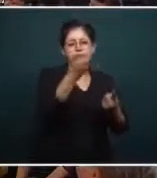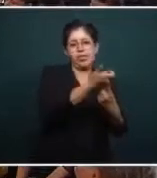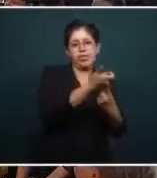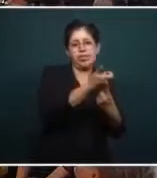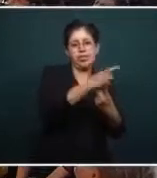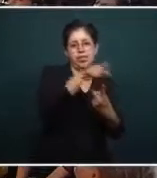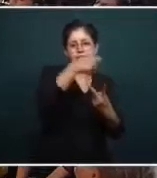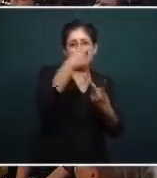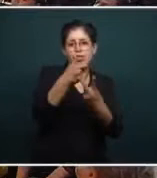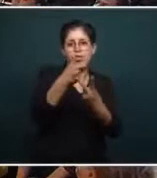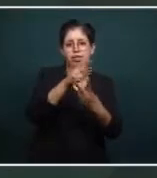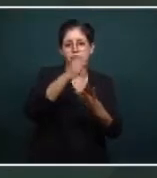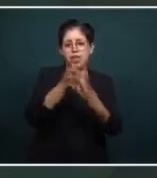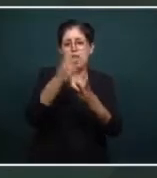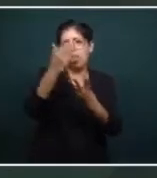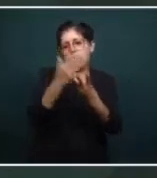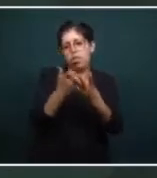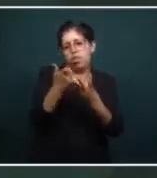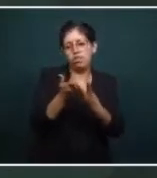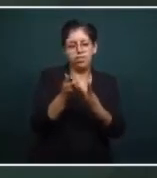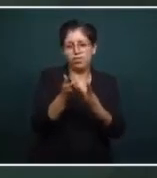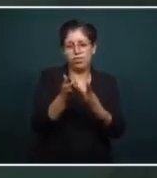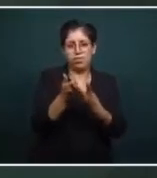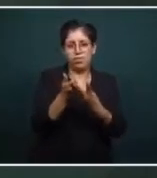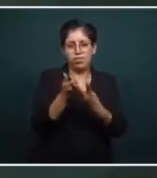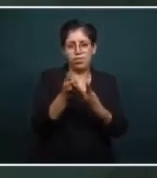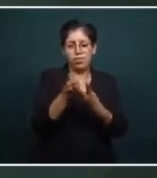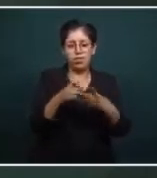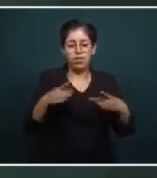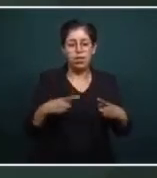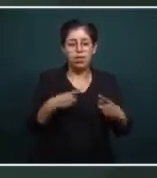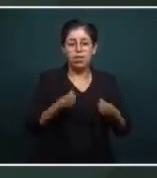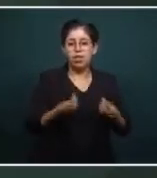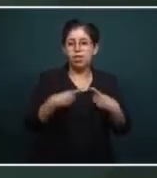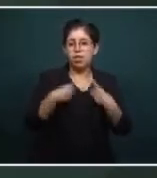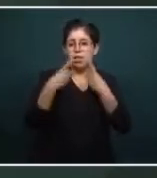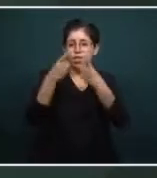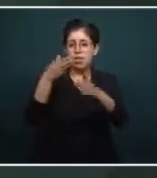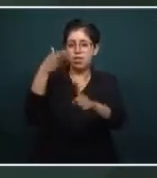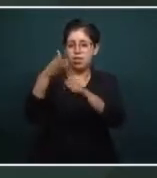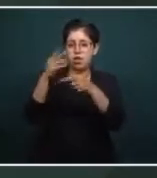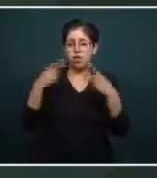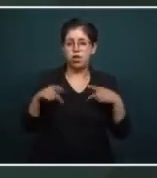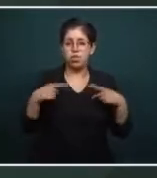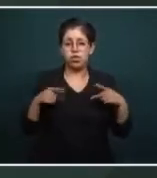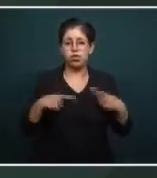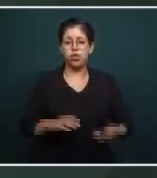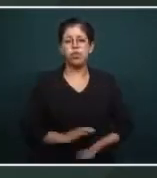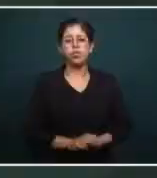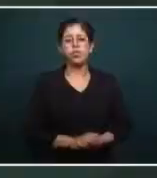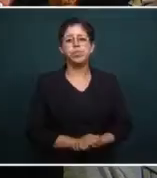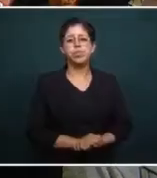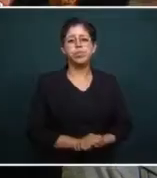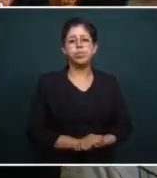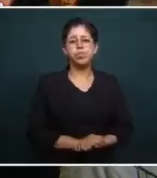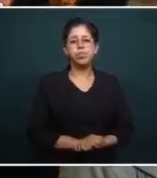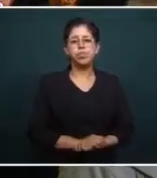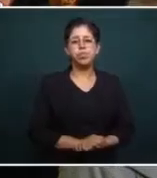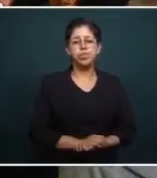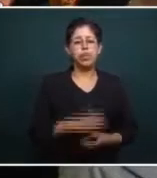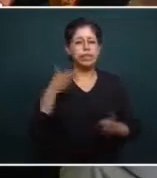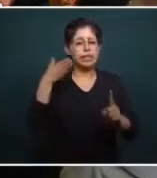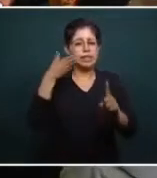completos, so they get their que no funds haya complete, moche, so there won't o be any piquete de ojos. cuts or people taking their piece of their Directo.